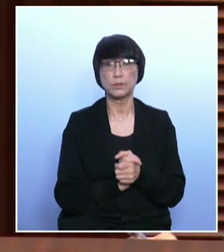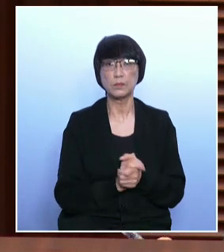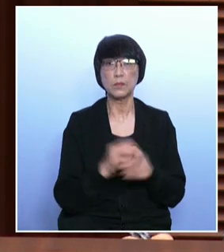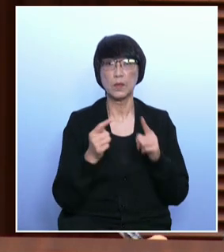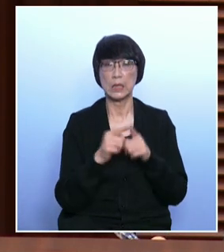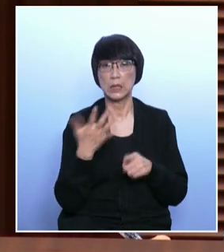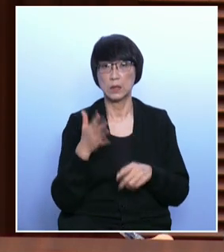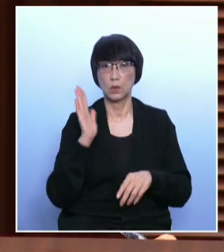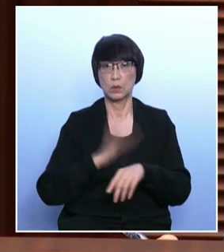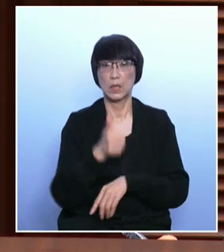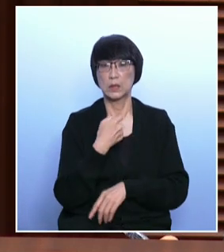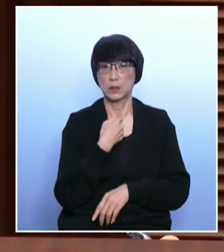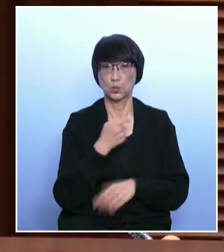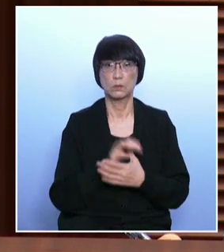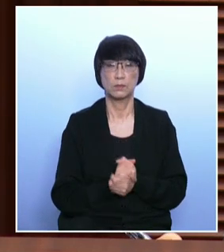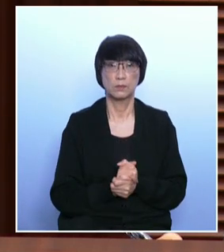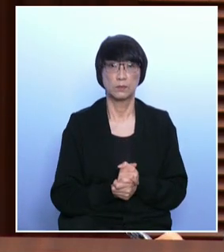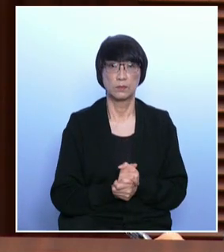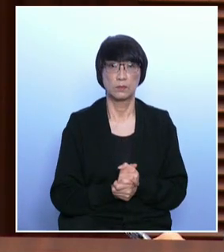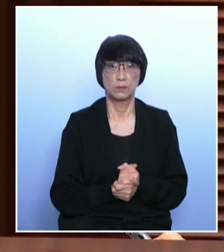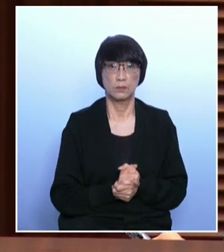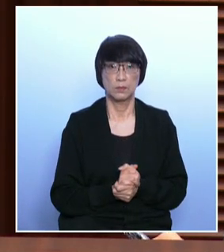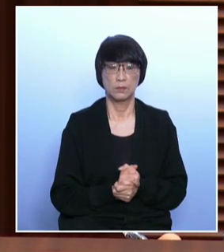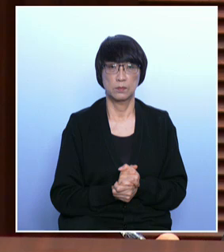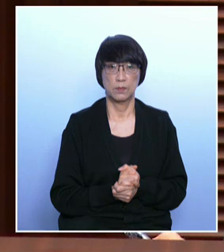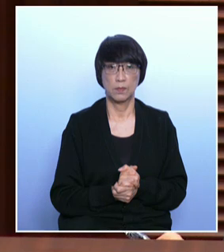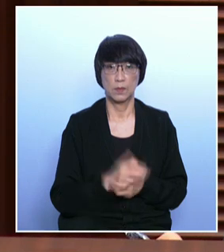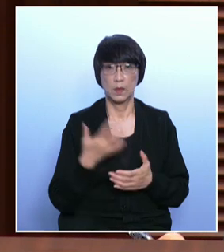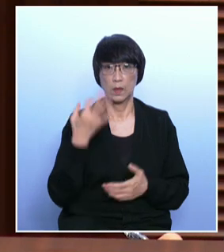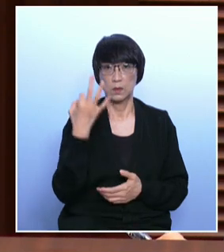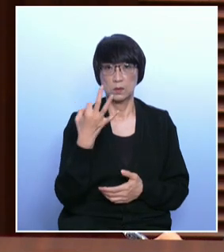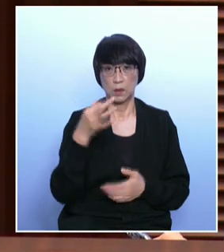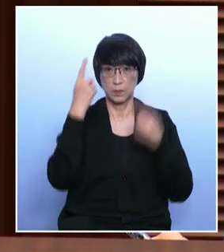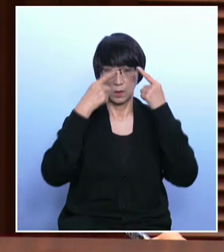or we even need to develop GMCTI.